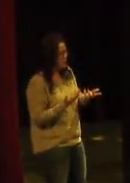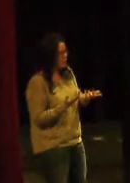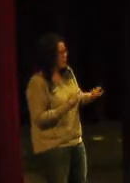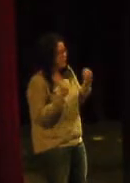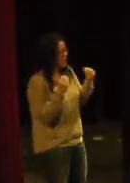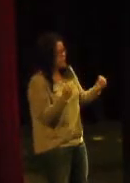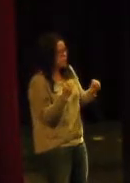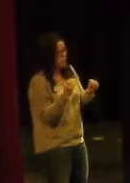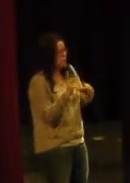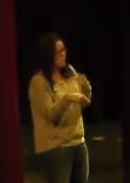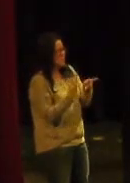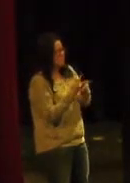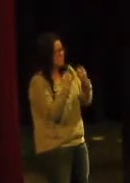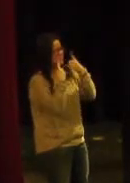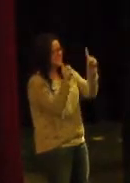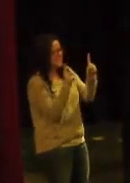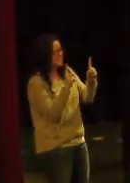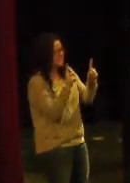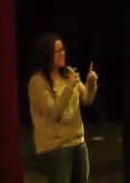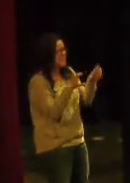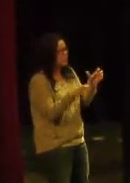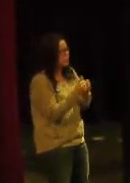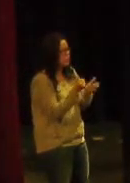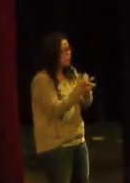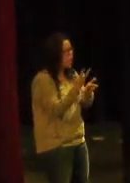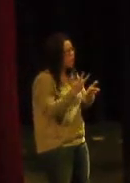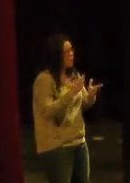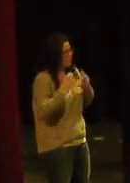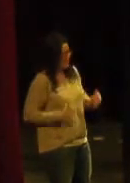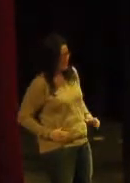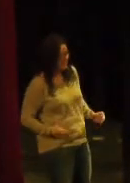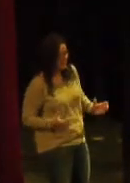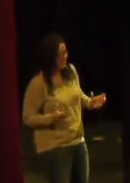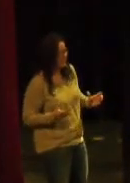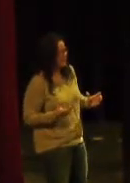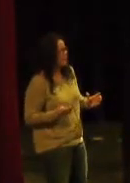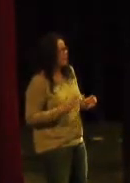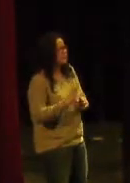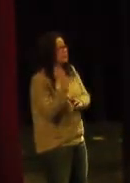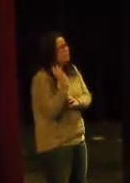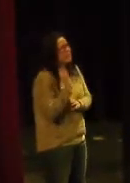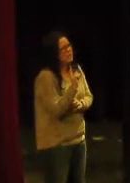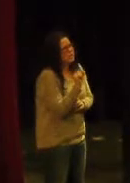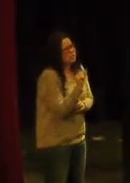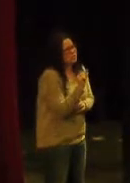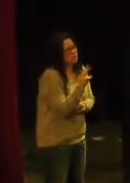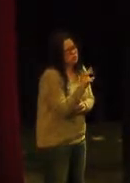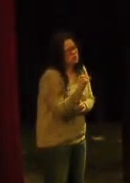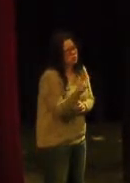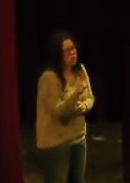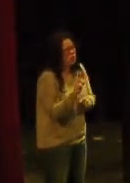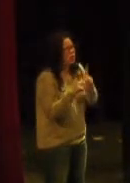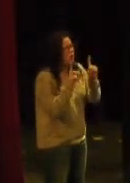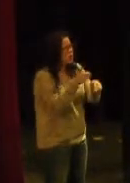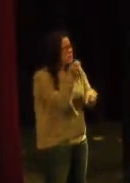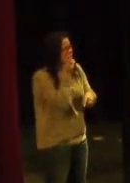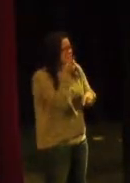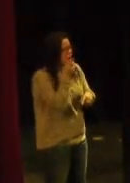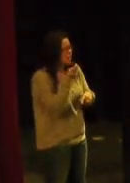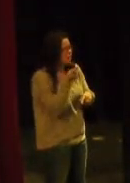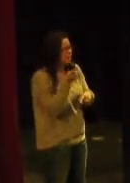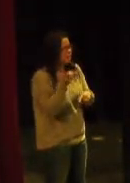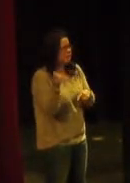no measure of success that has to do with wealth and citizenry? Back in 2001, when I came to the dining commons, there were no